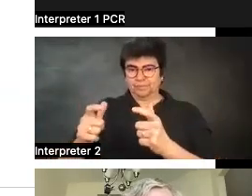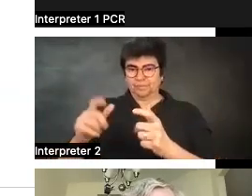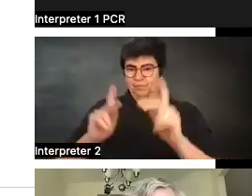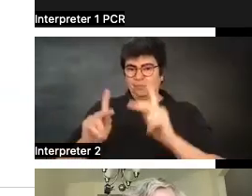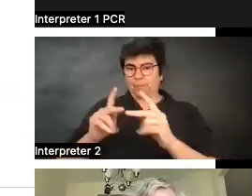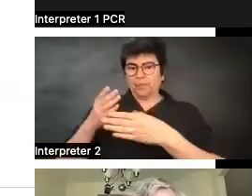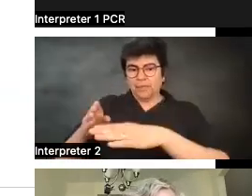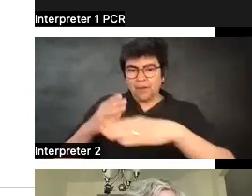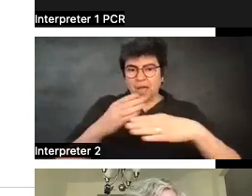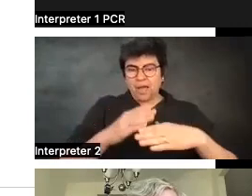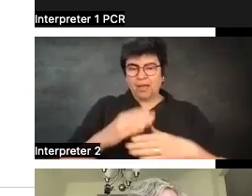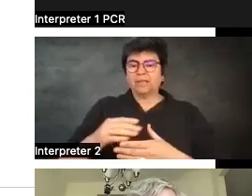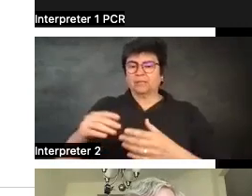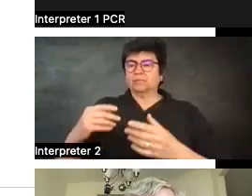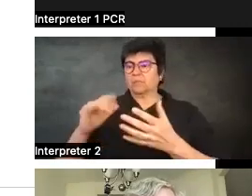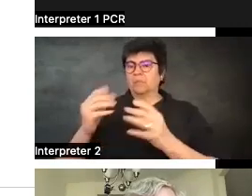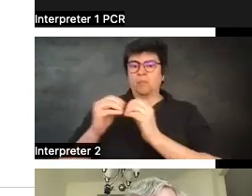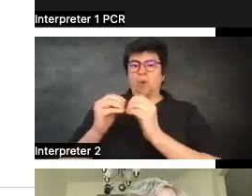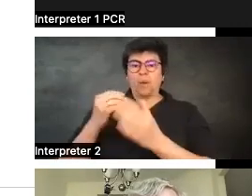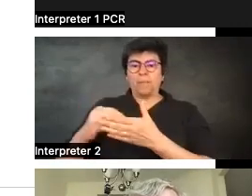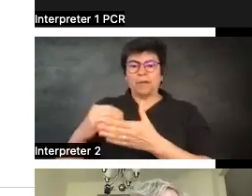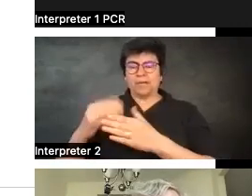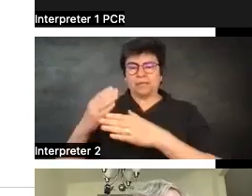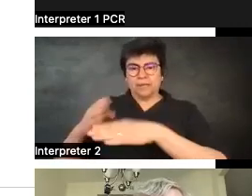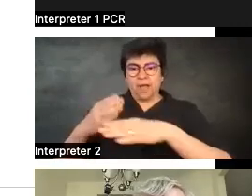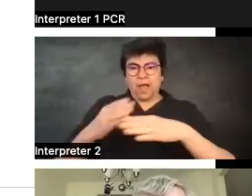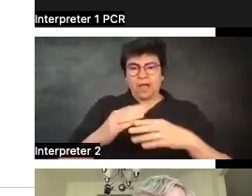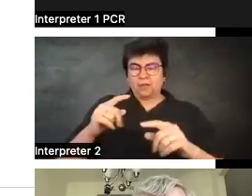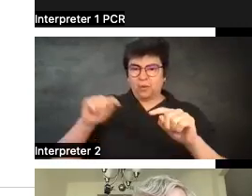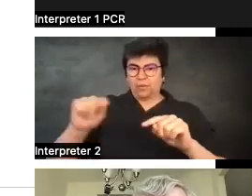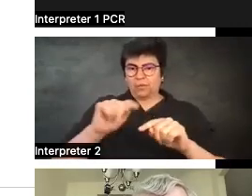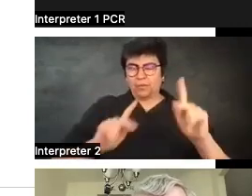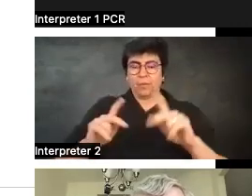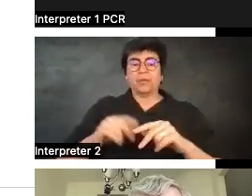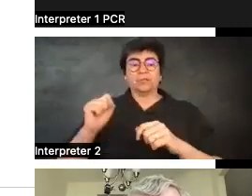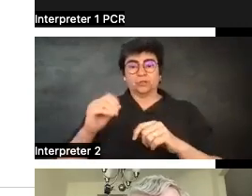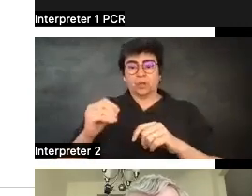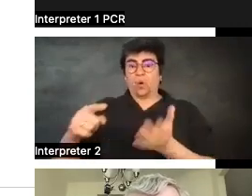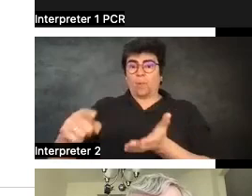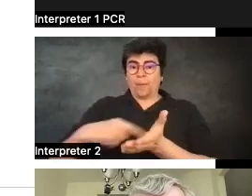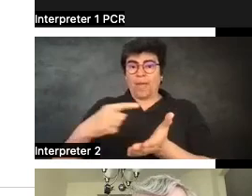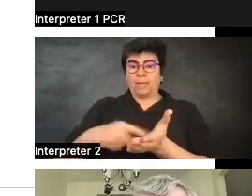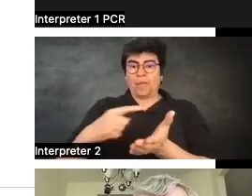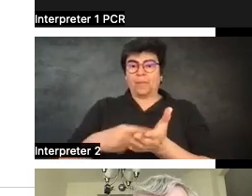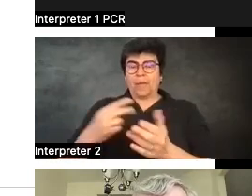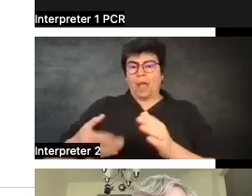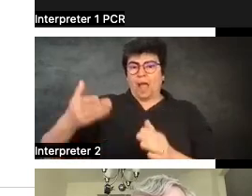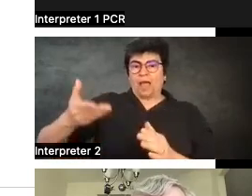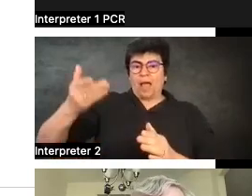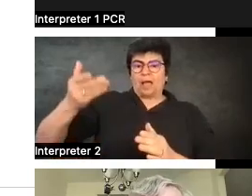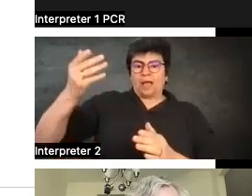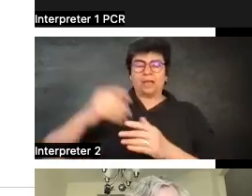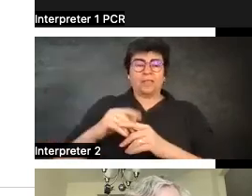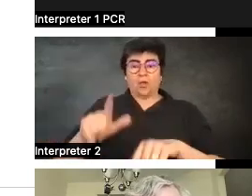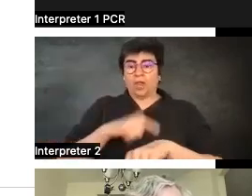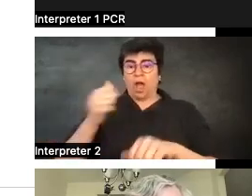among gets smaller and smaller. And as a result, the payouts get higher and higher. And as you can see, the longer you go,